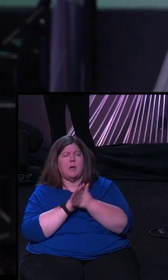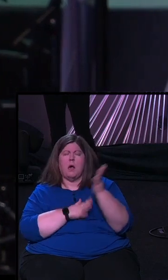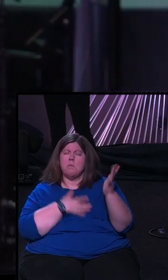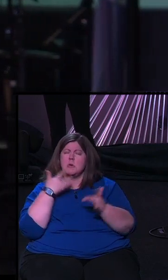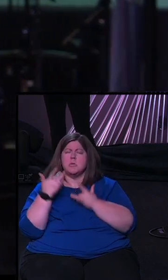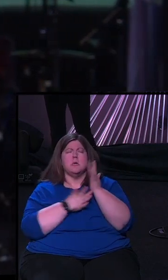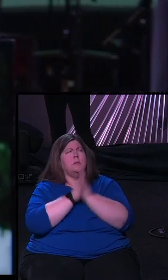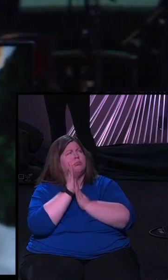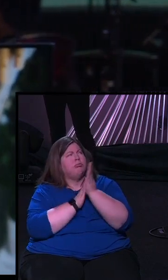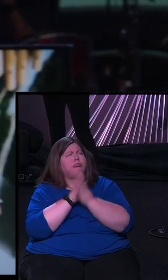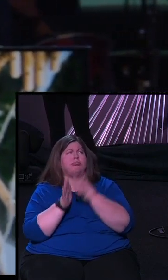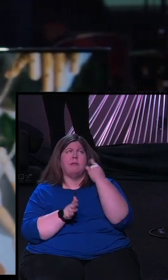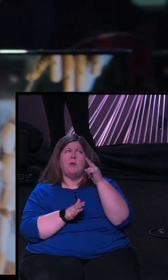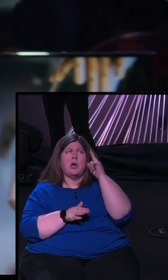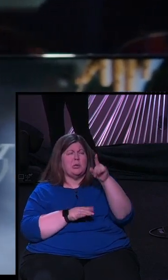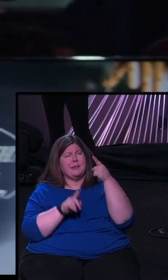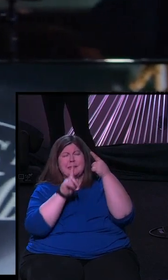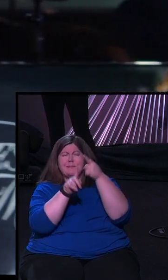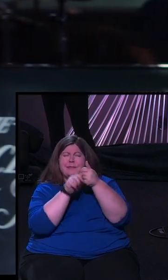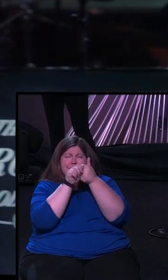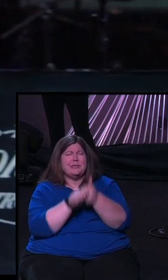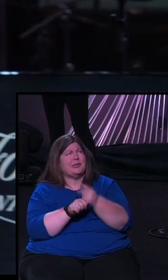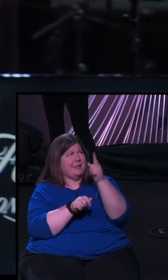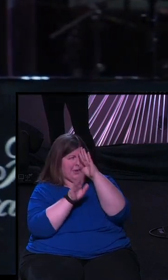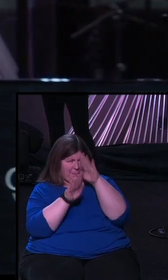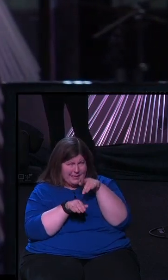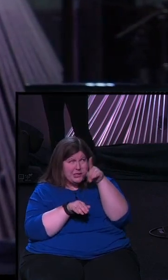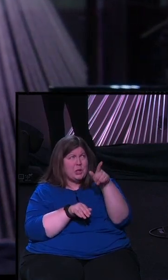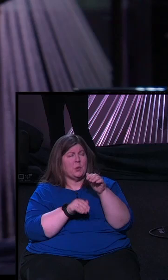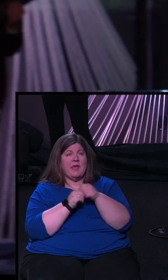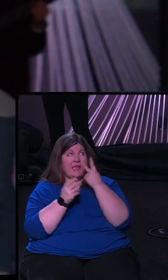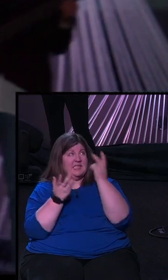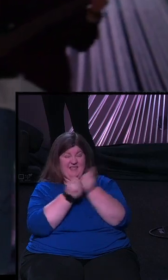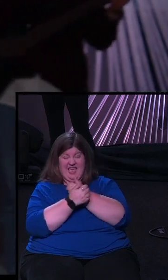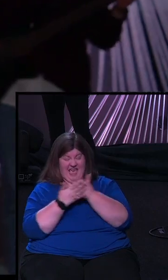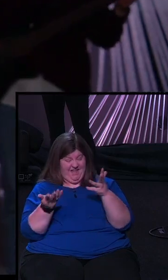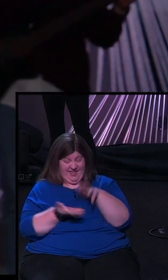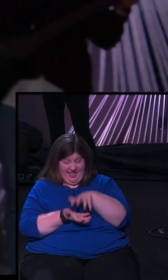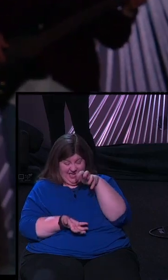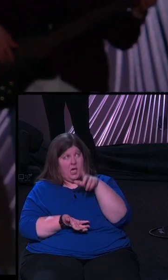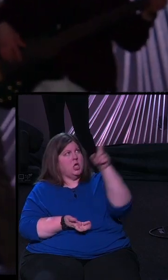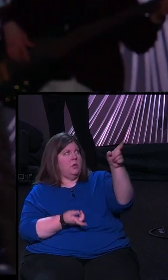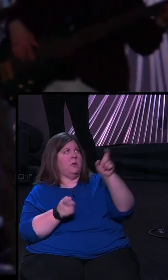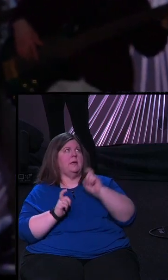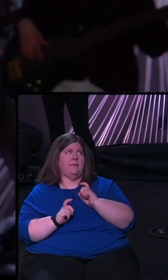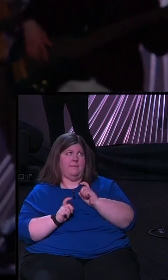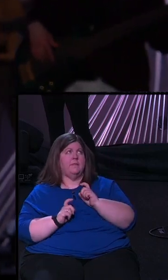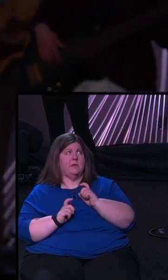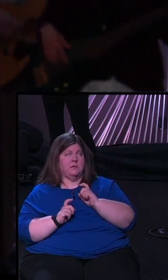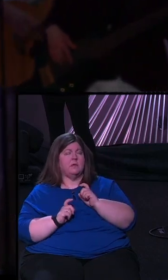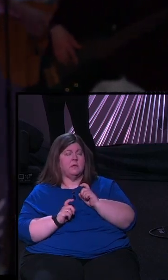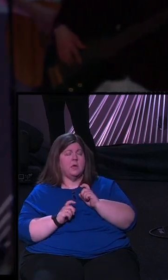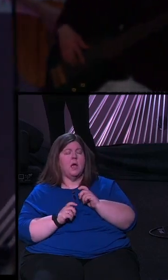is on mission with you, that is obedient to you, and that sees all of our stuff as a gift from you. I pray that we would